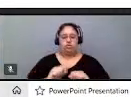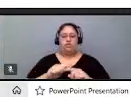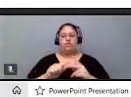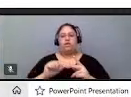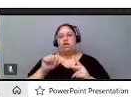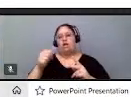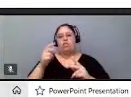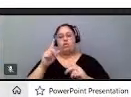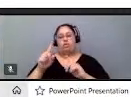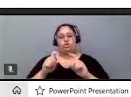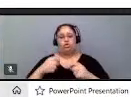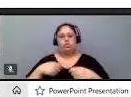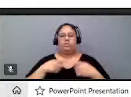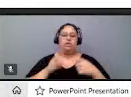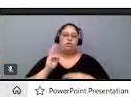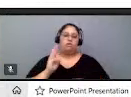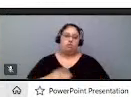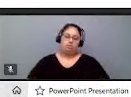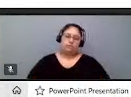remaining questions will